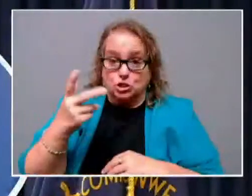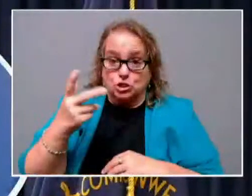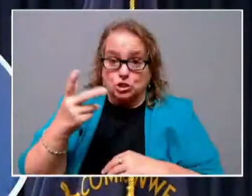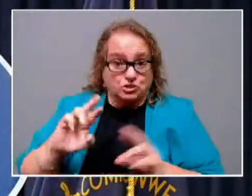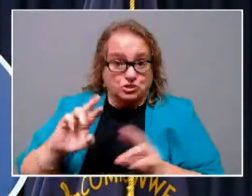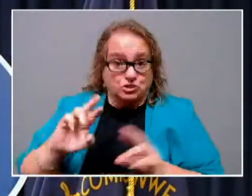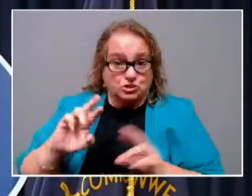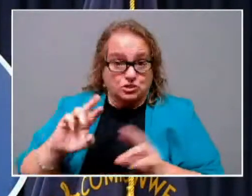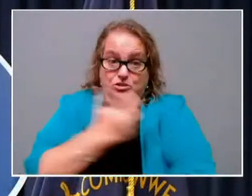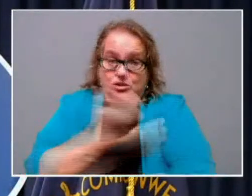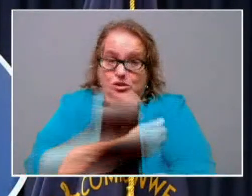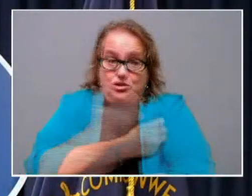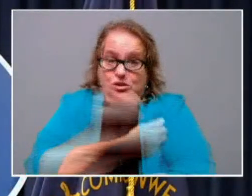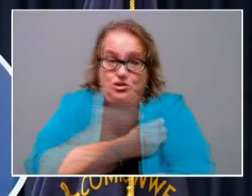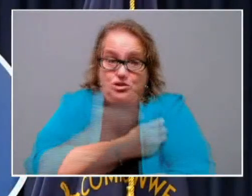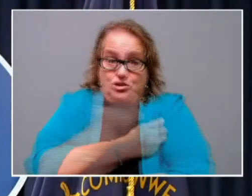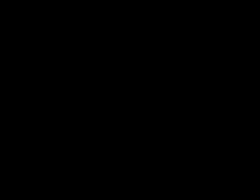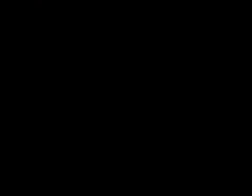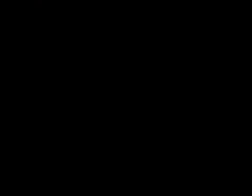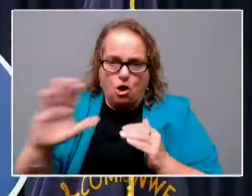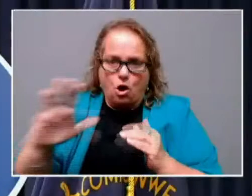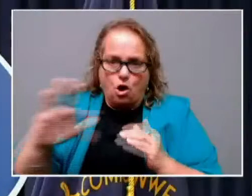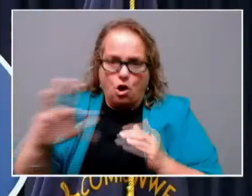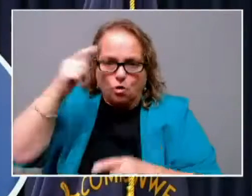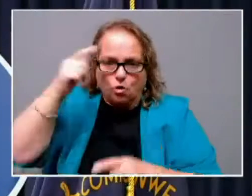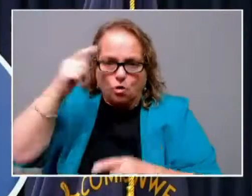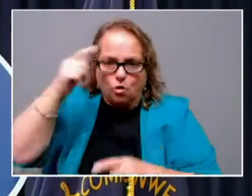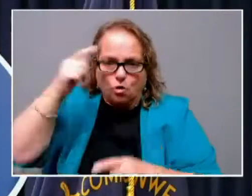It's unfair that our older brother has gotten vaccinated